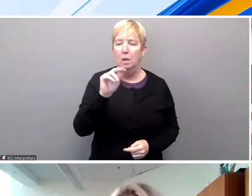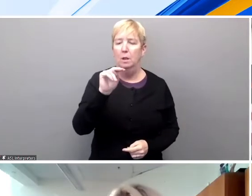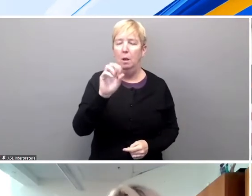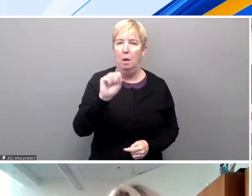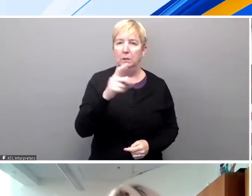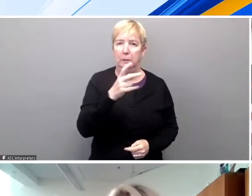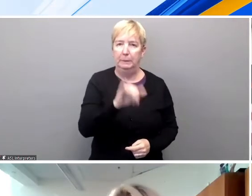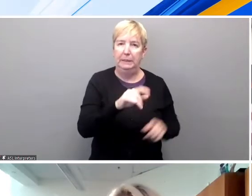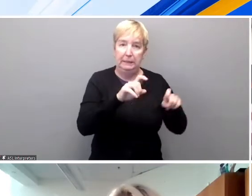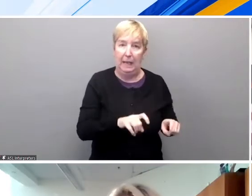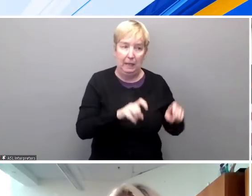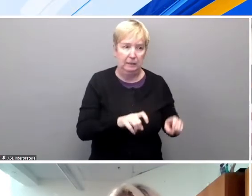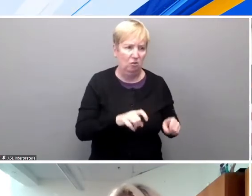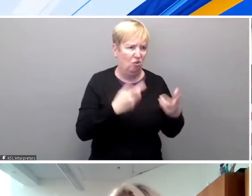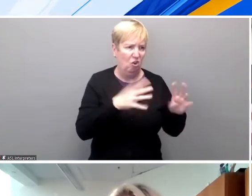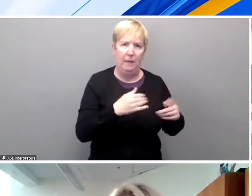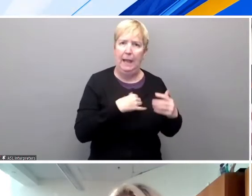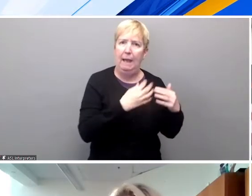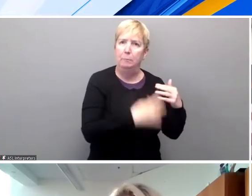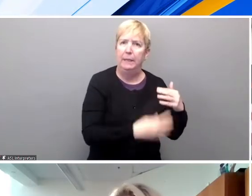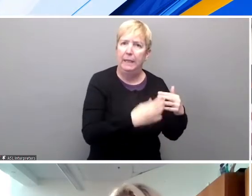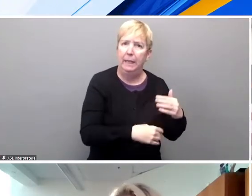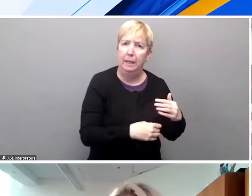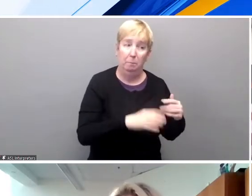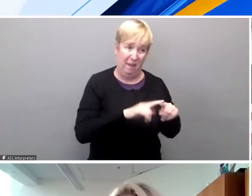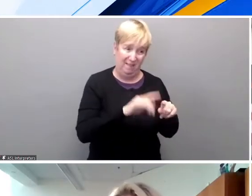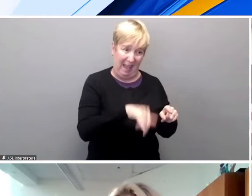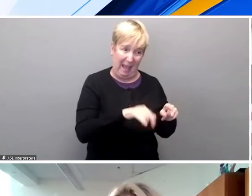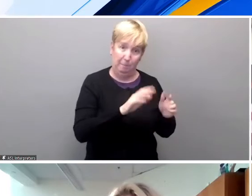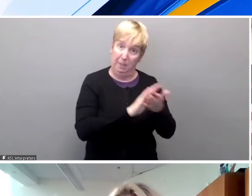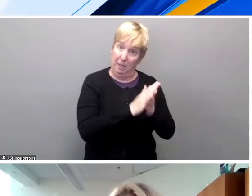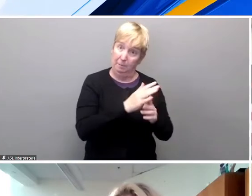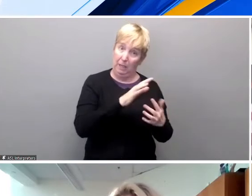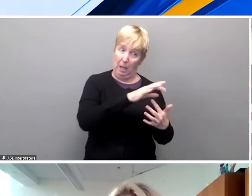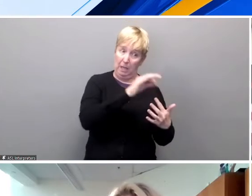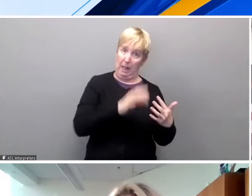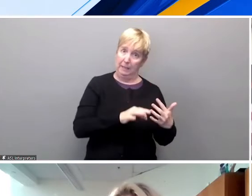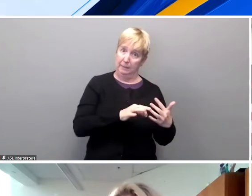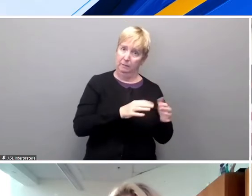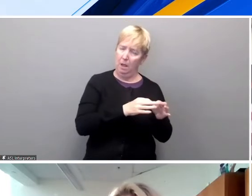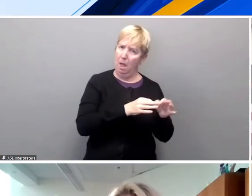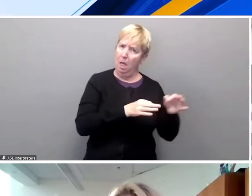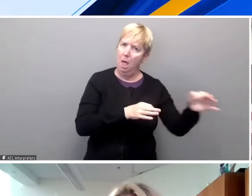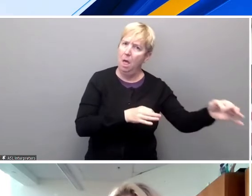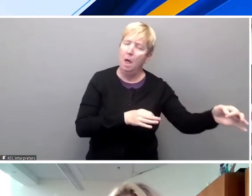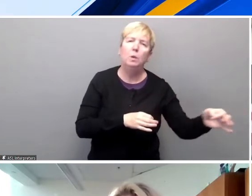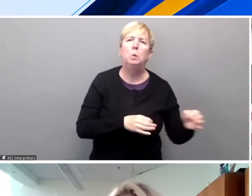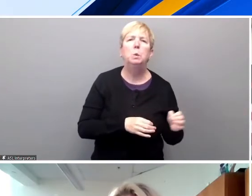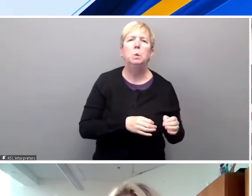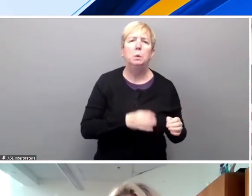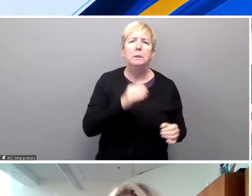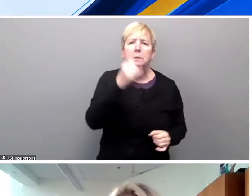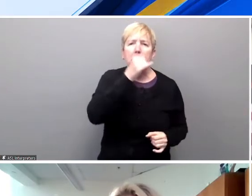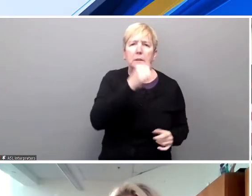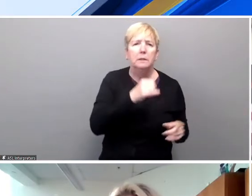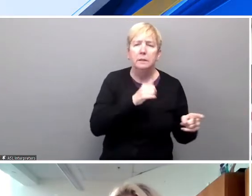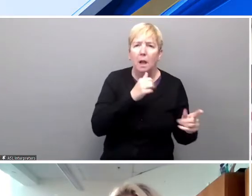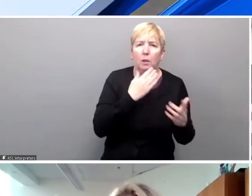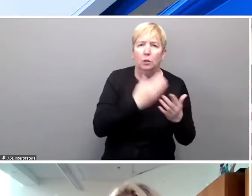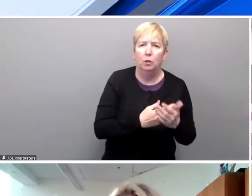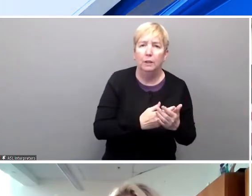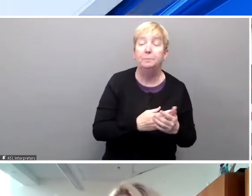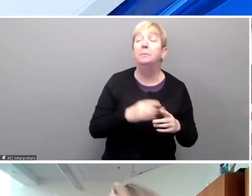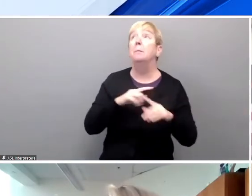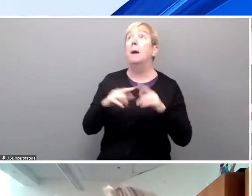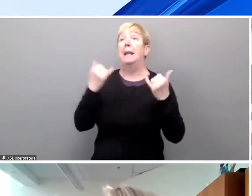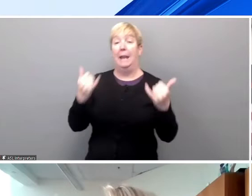necessary procedures. And the definition of a medically necessary procedure currently in New Mexico under crisis